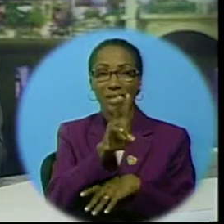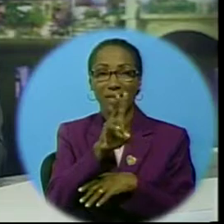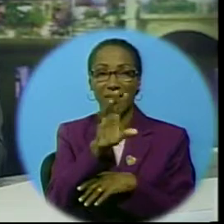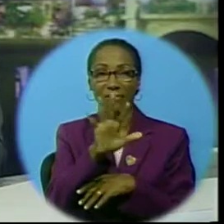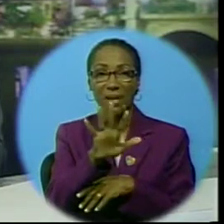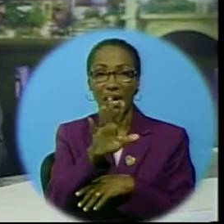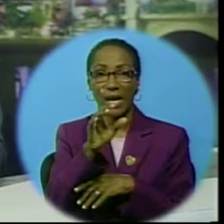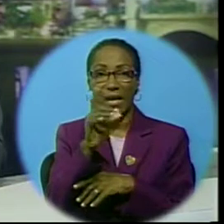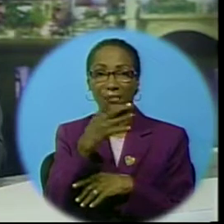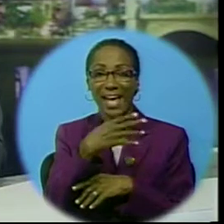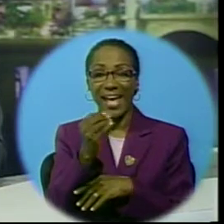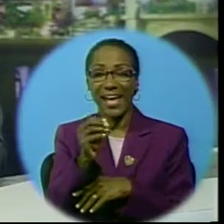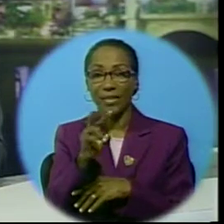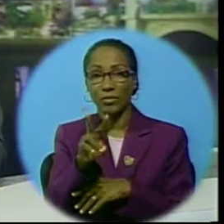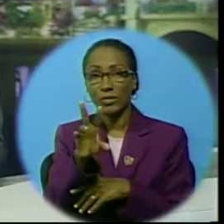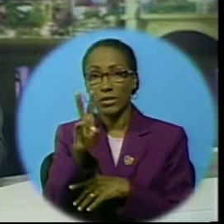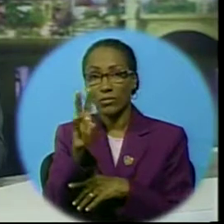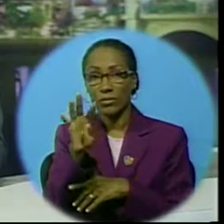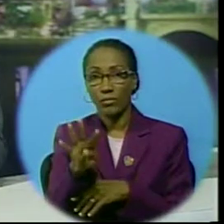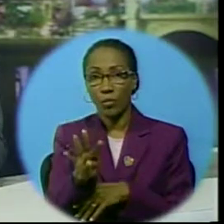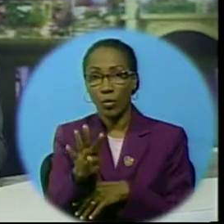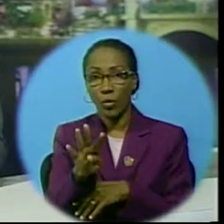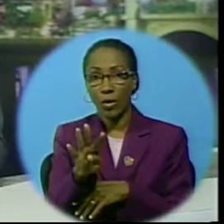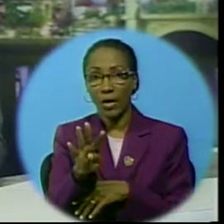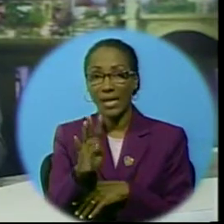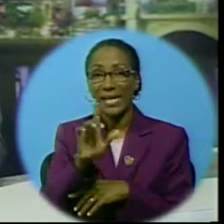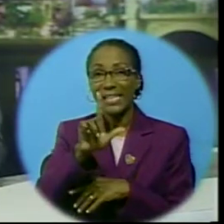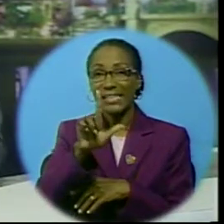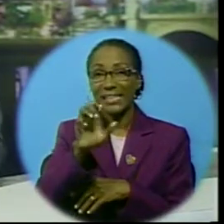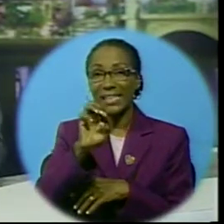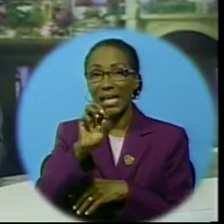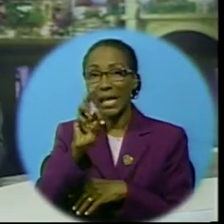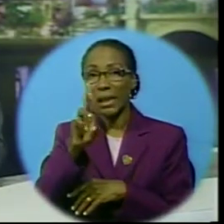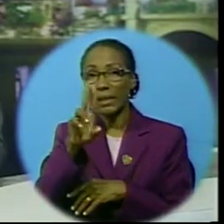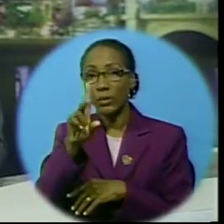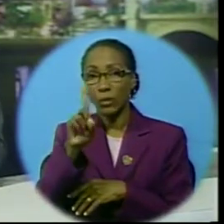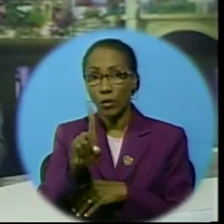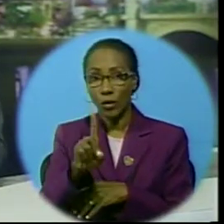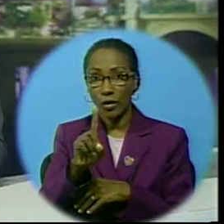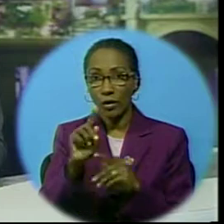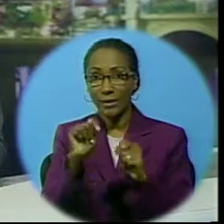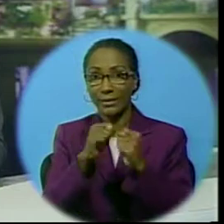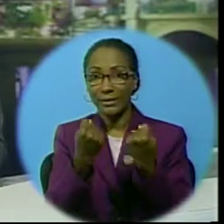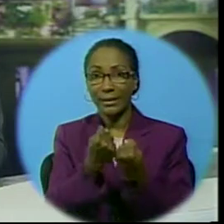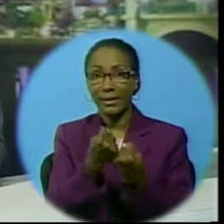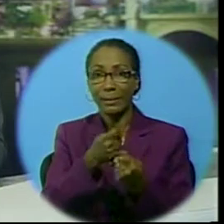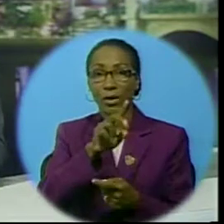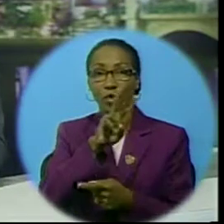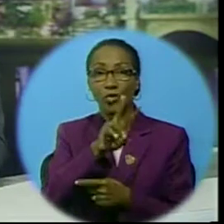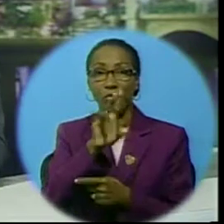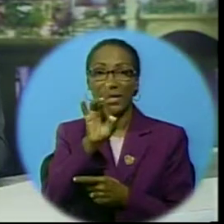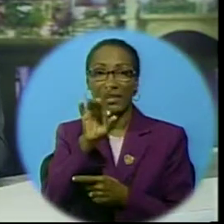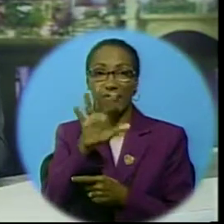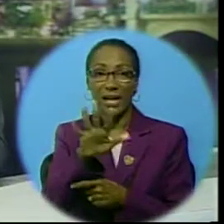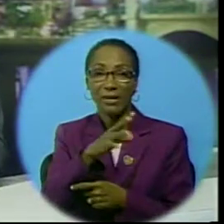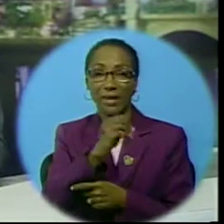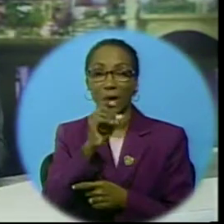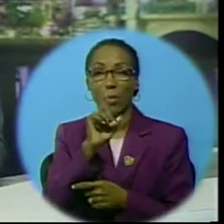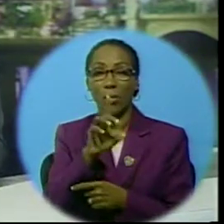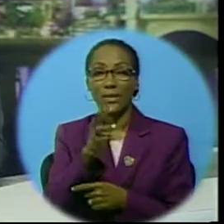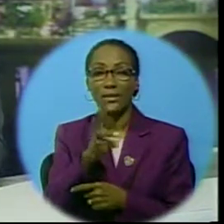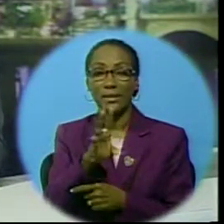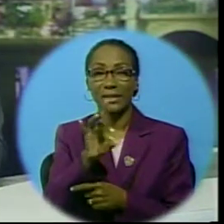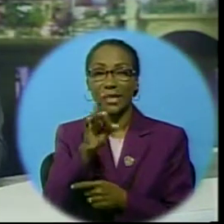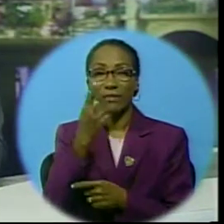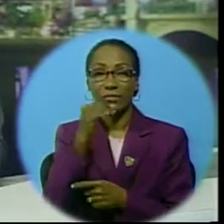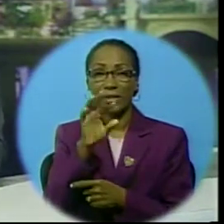175 and 274. The Hurricanes winning their first game 285 and 168 for